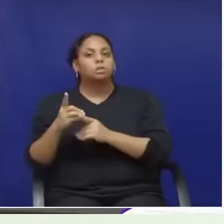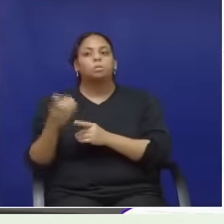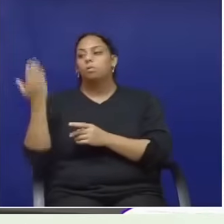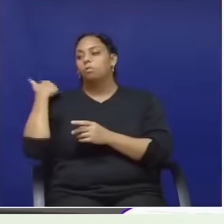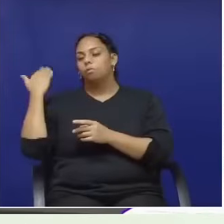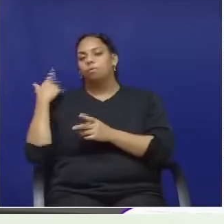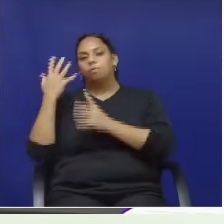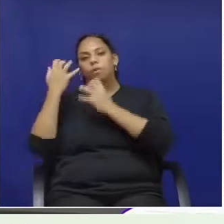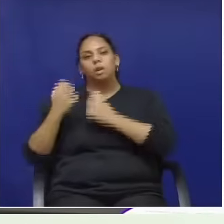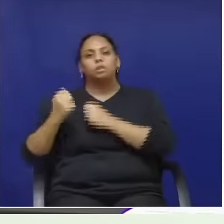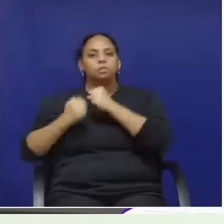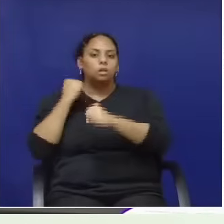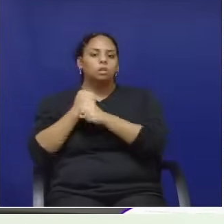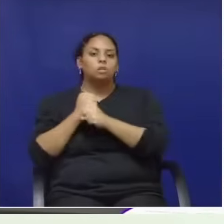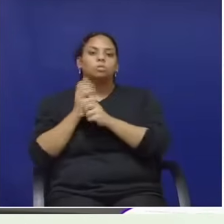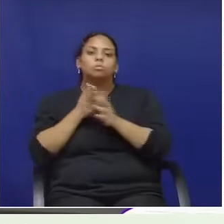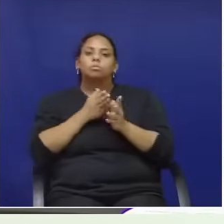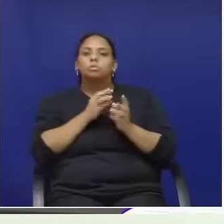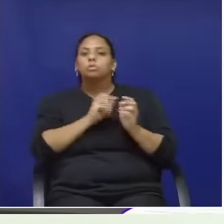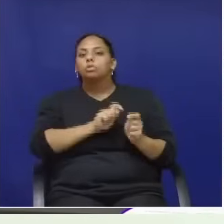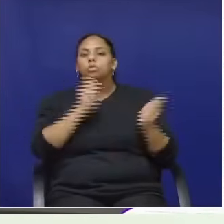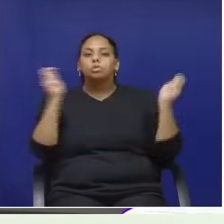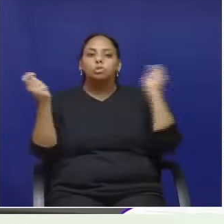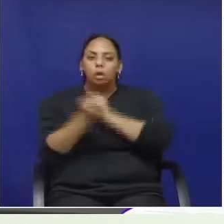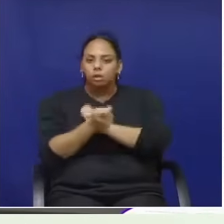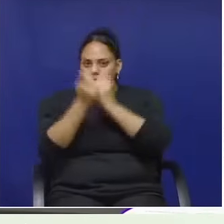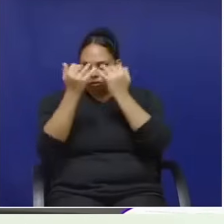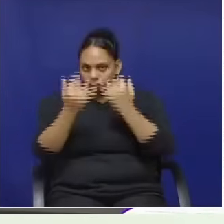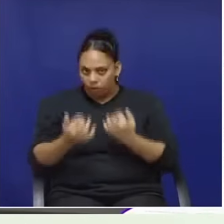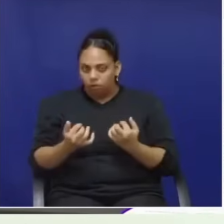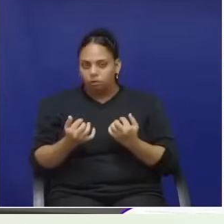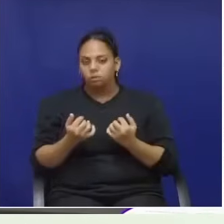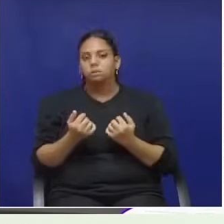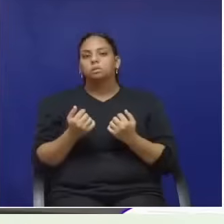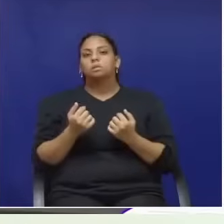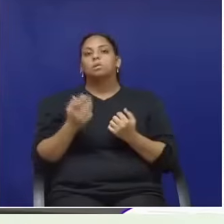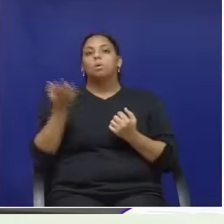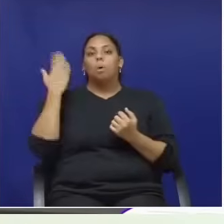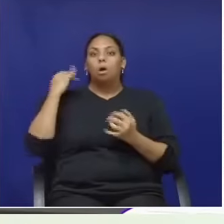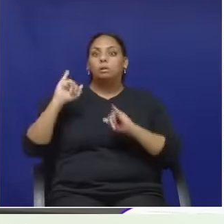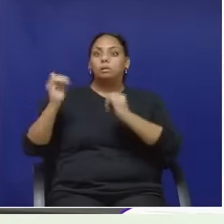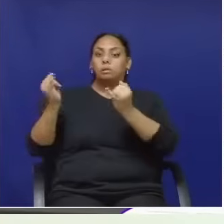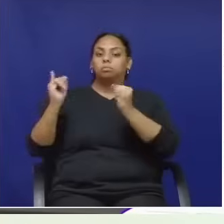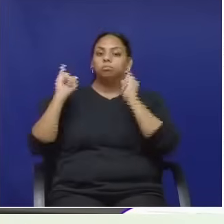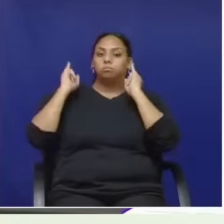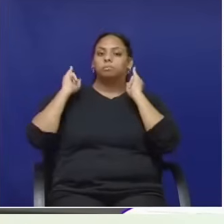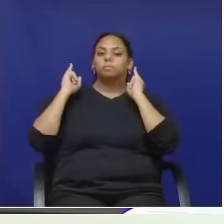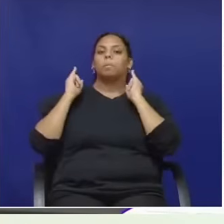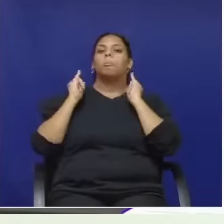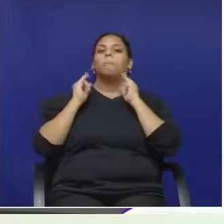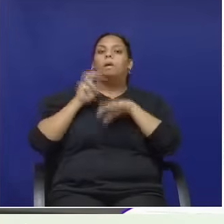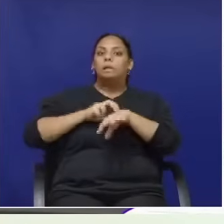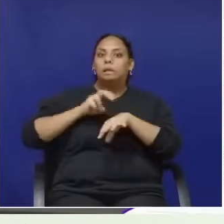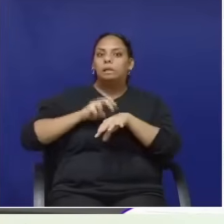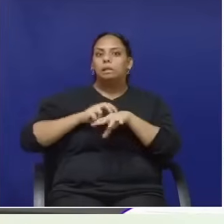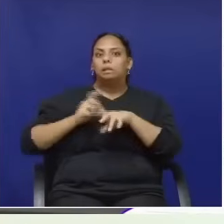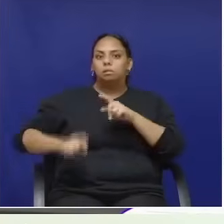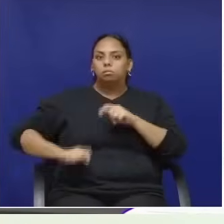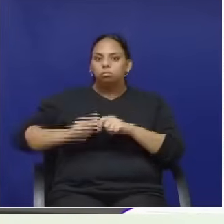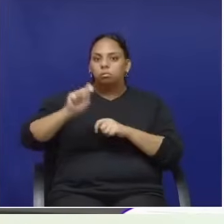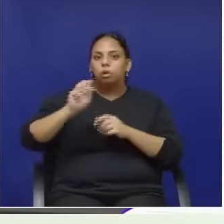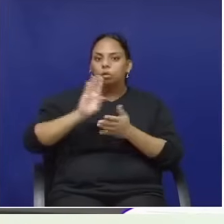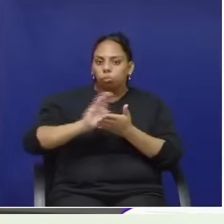to redirect allocated funds towards critical operational requirements in order